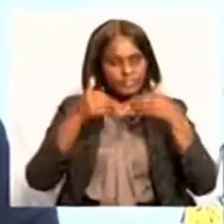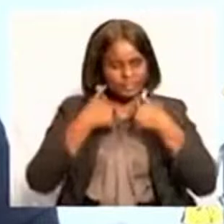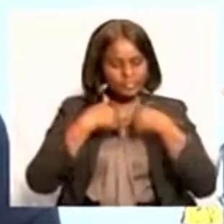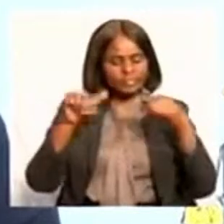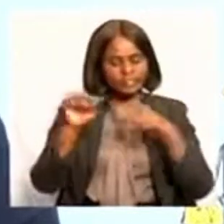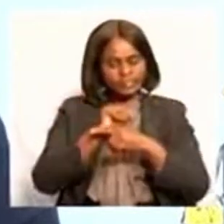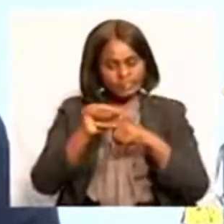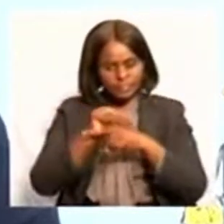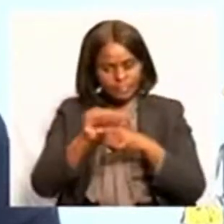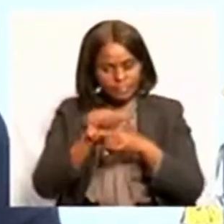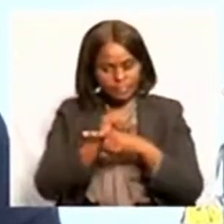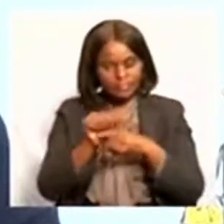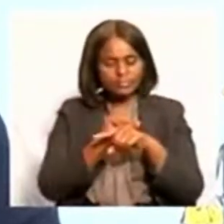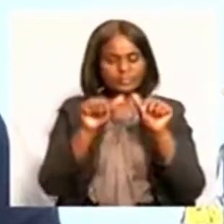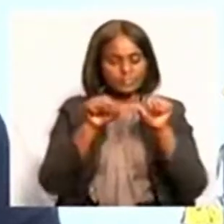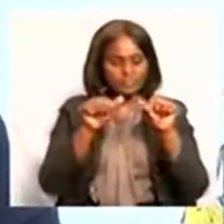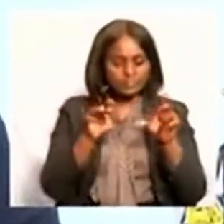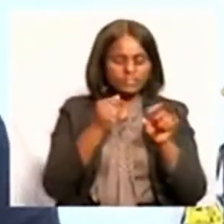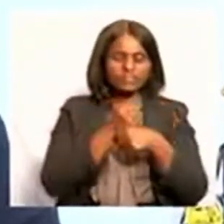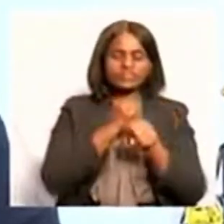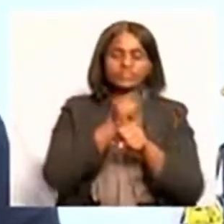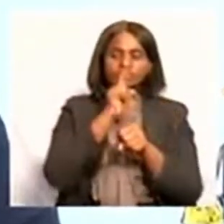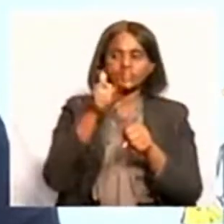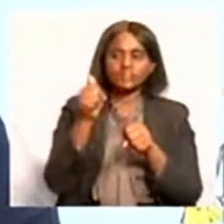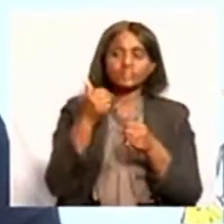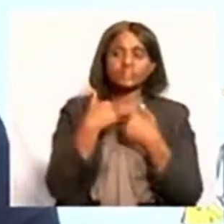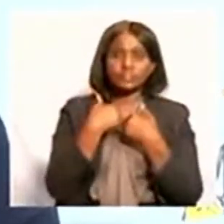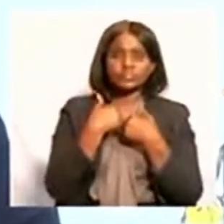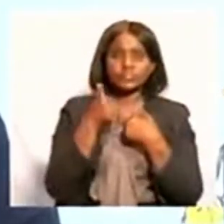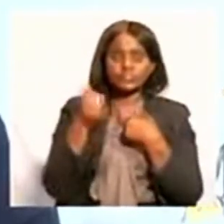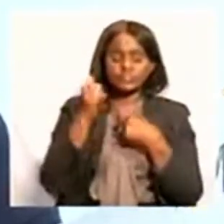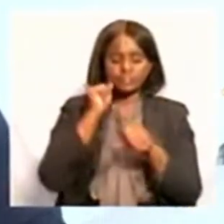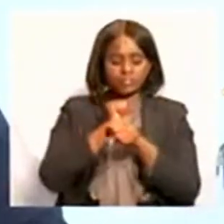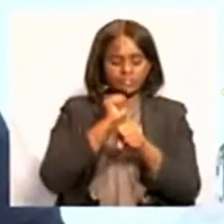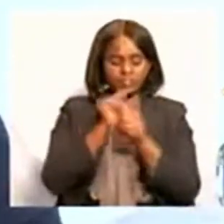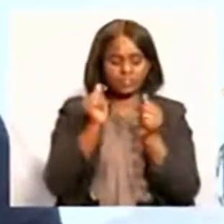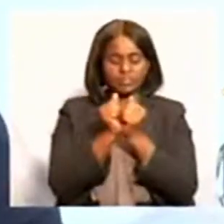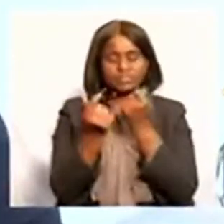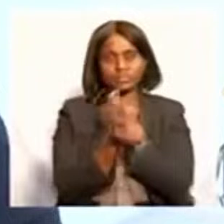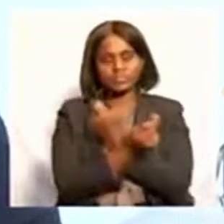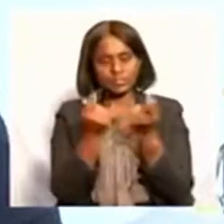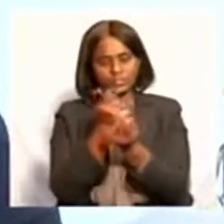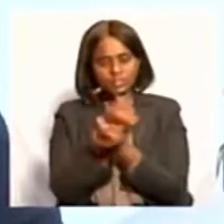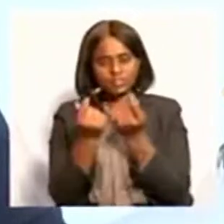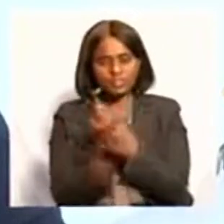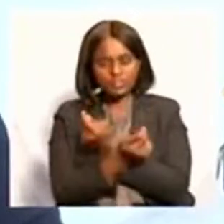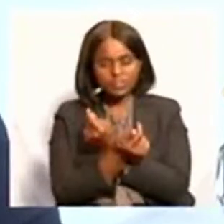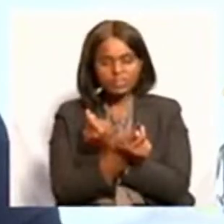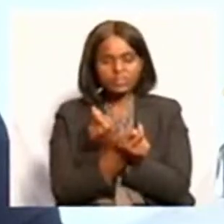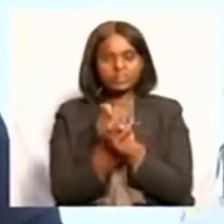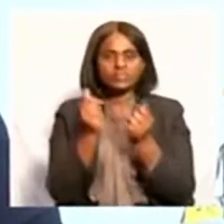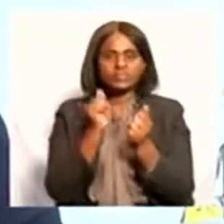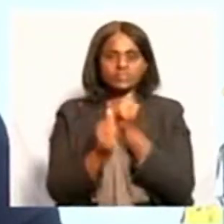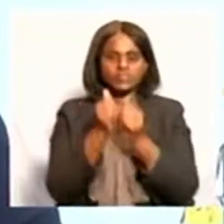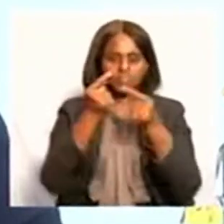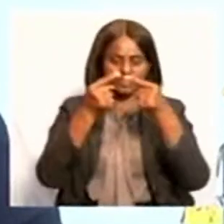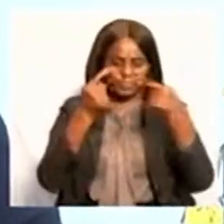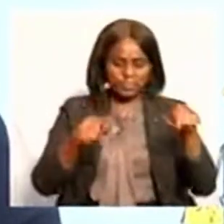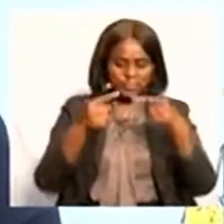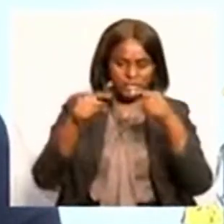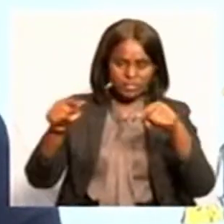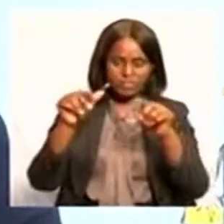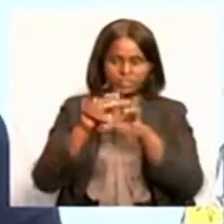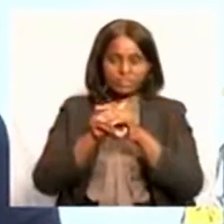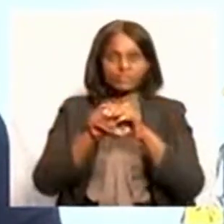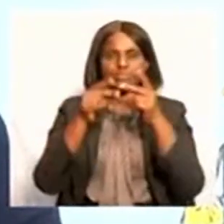our auditors to ensure that they are up to date with the changes that are happening